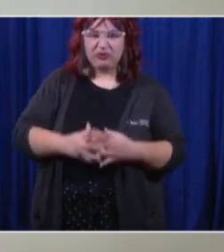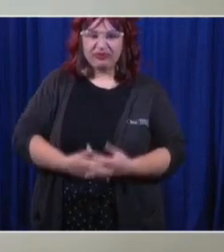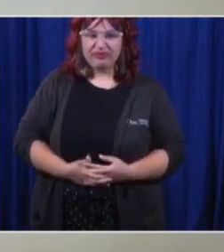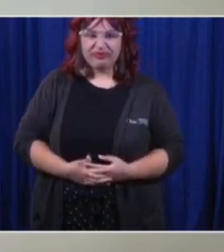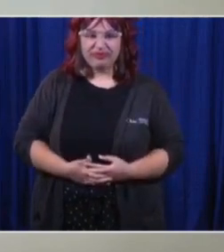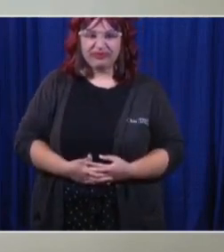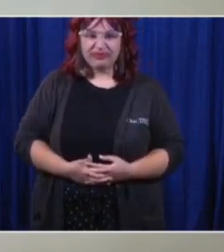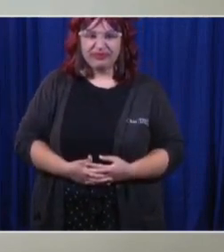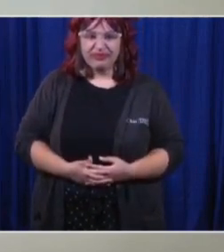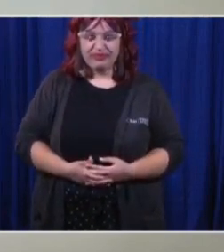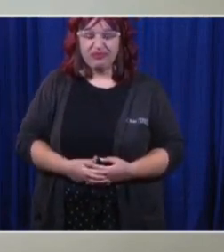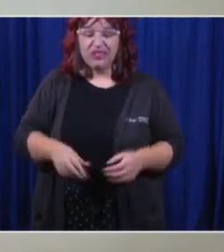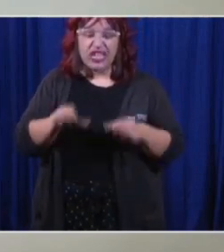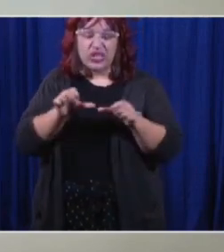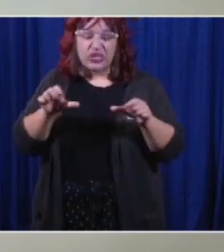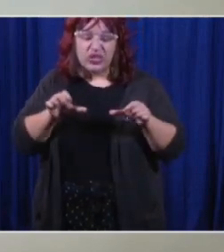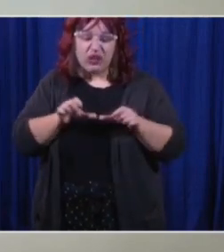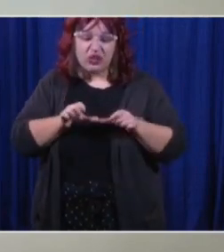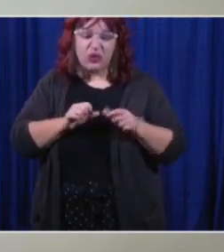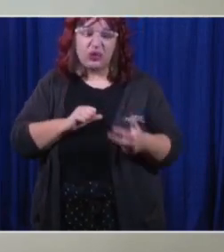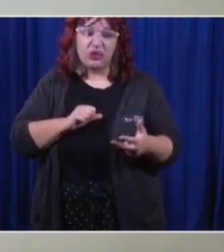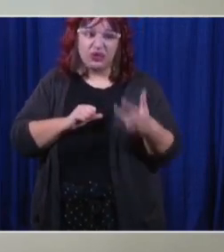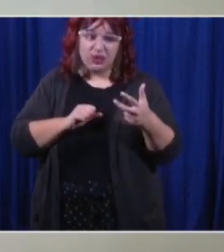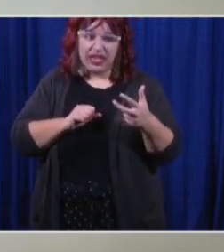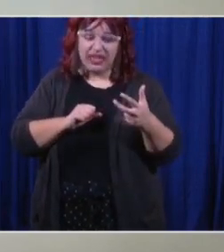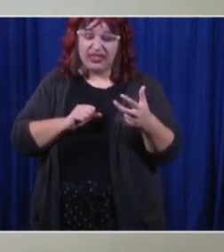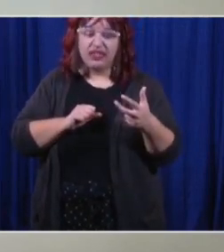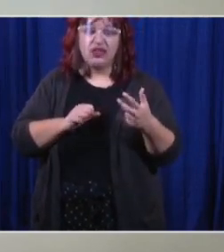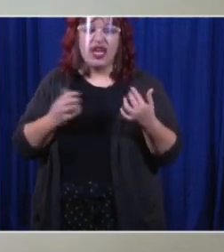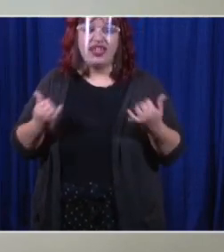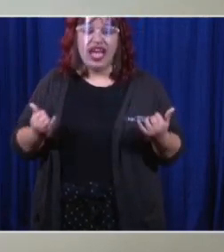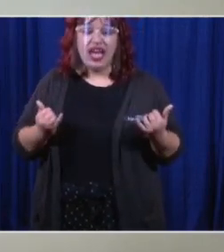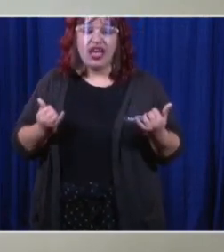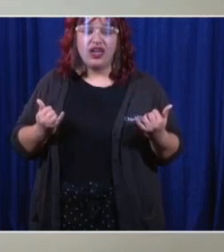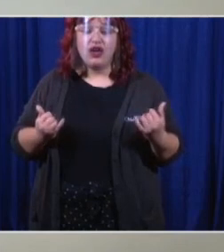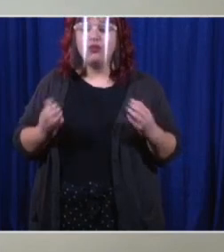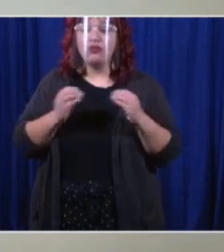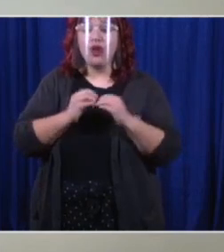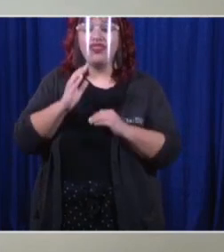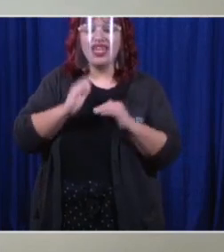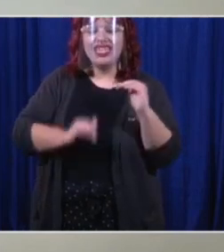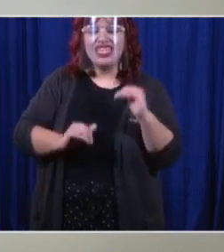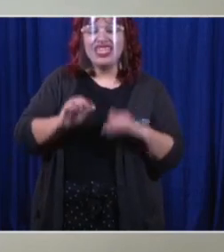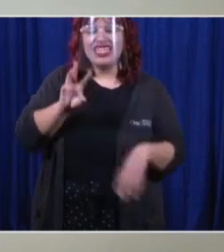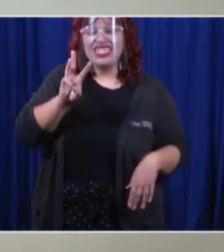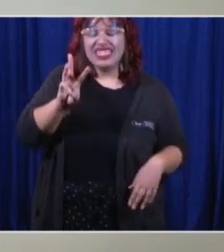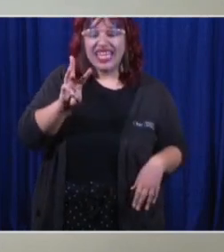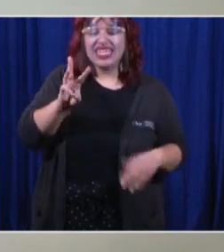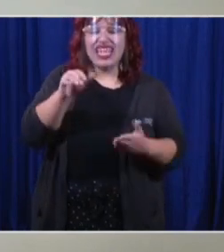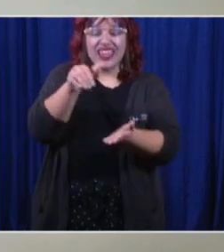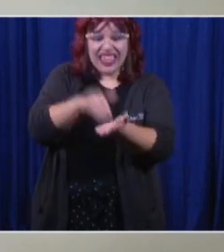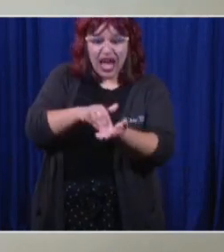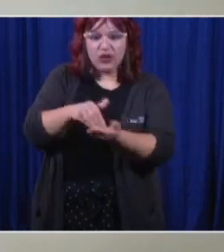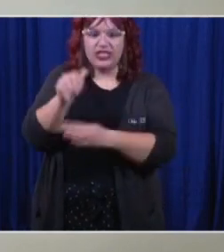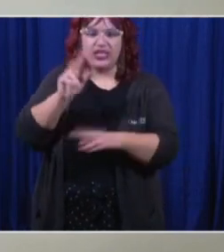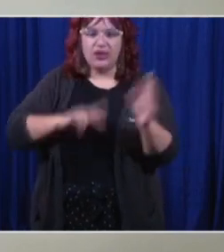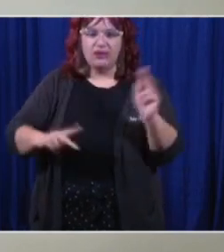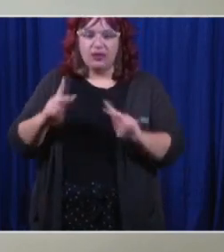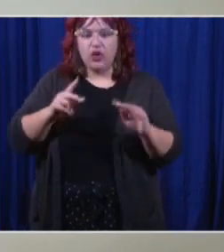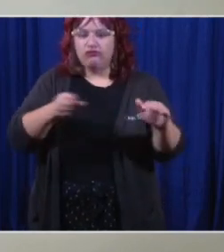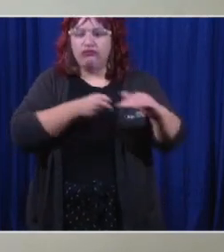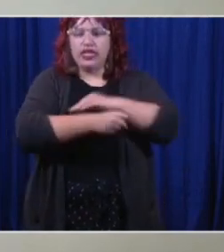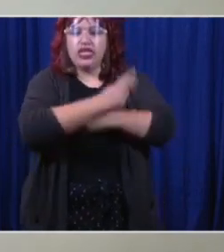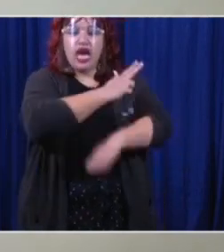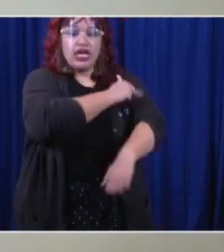we in the Zone 3 have over 670 patients hospitalized today. Our previous peak prior to